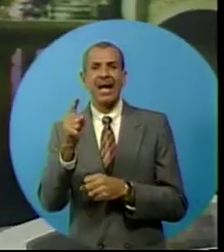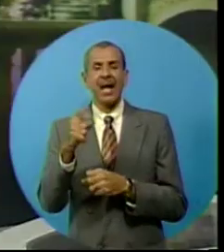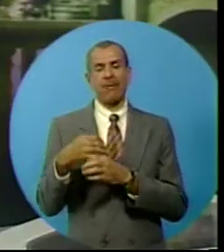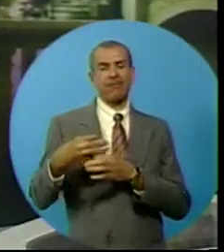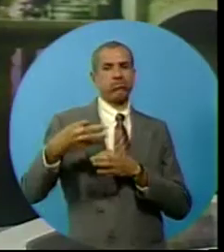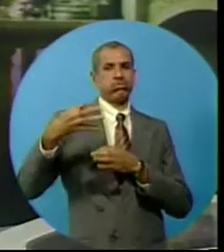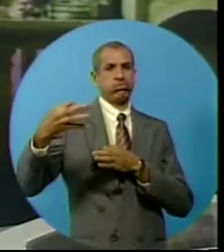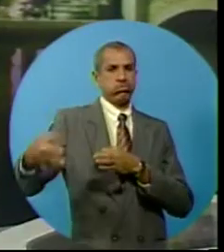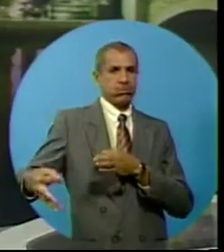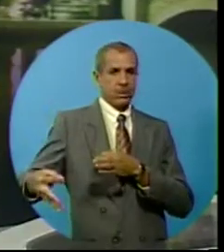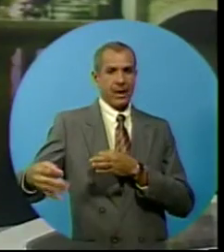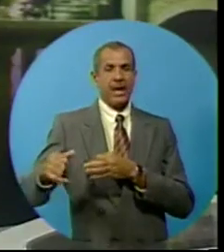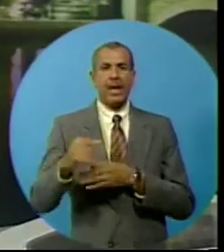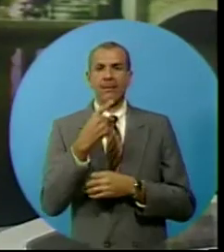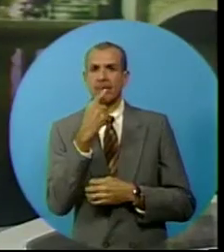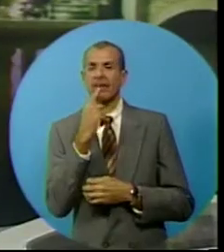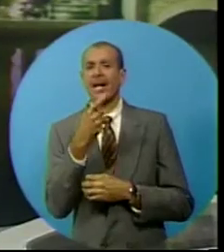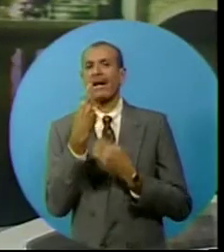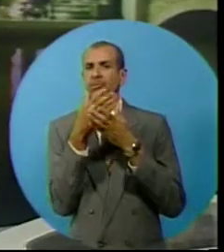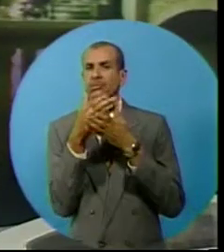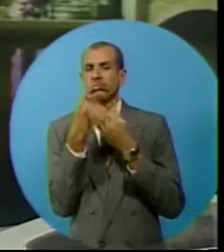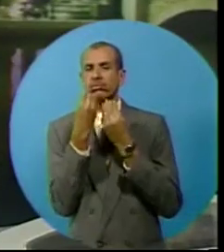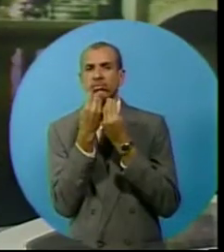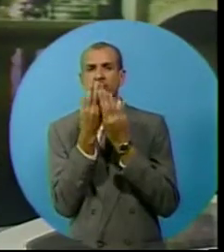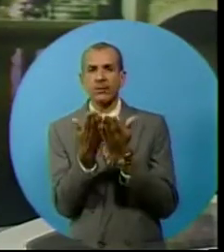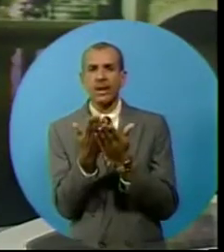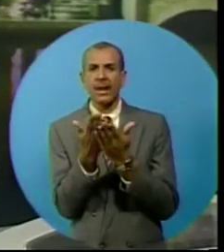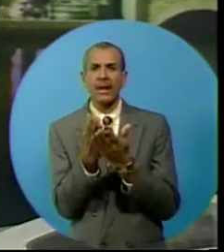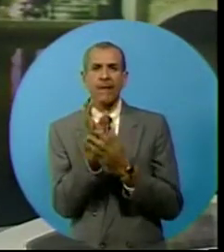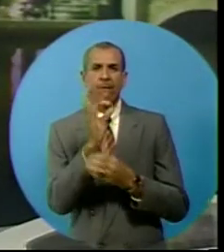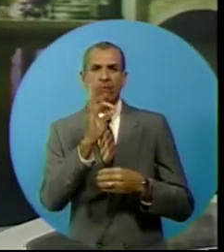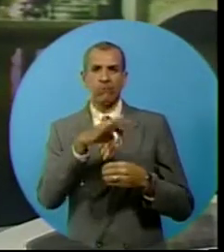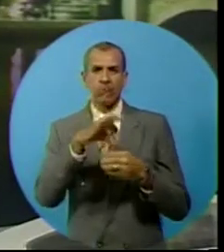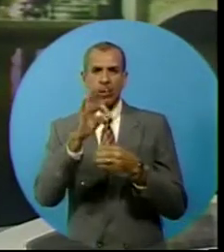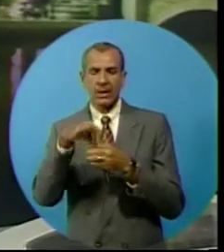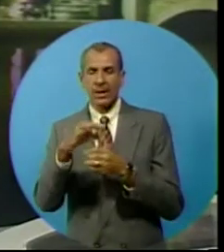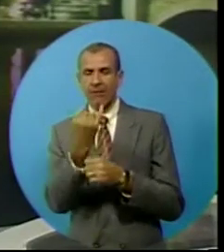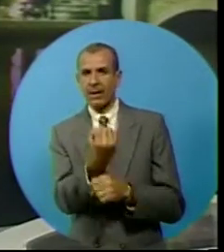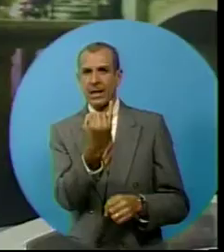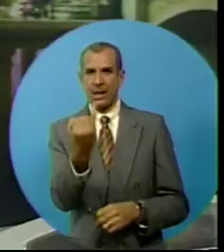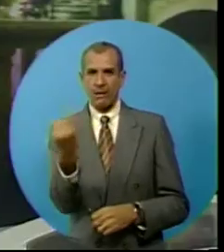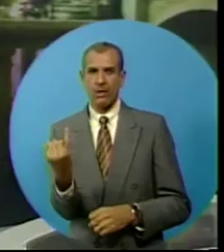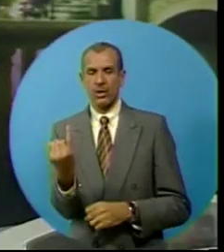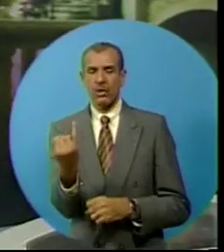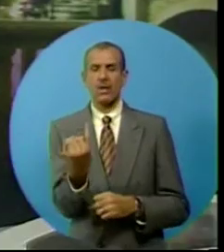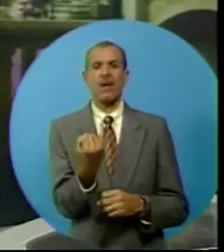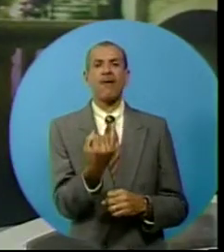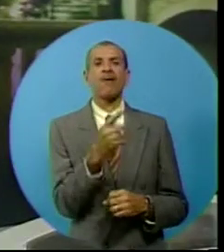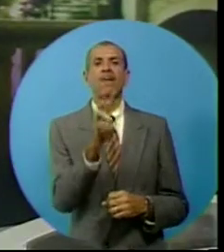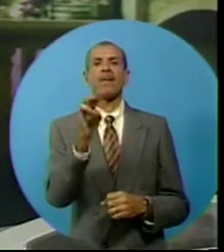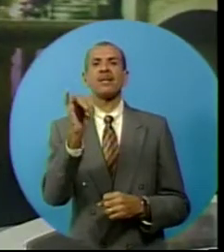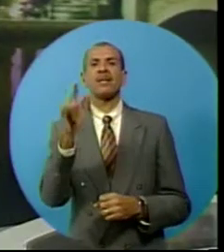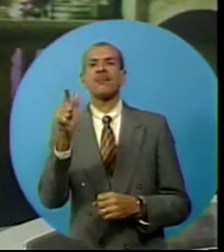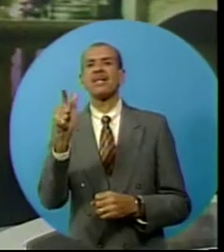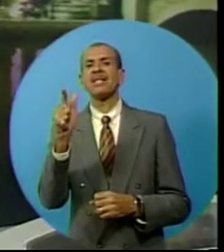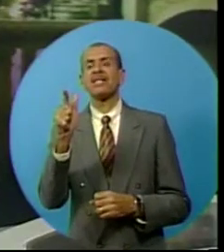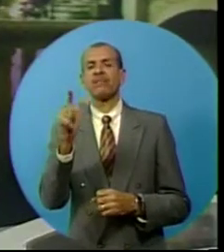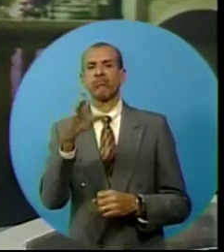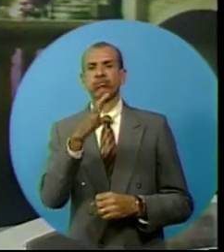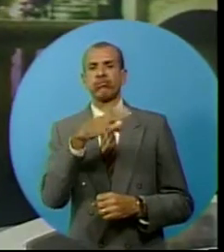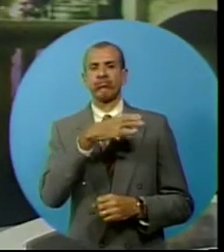inappropriately commenting on and disclosing the specific voting of individual selectors of the WICB selection